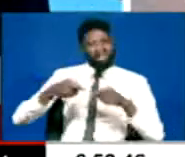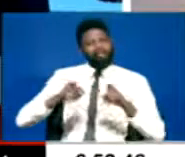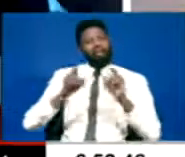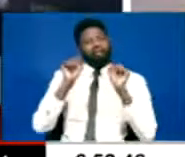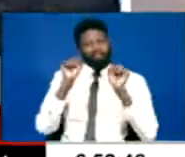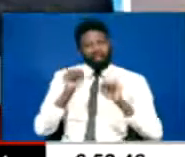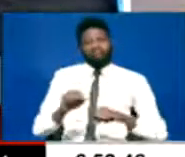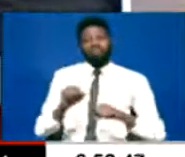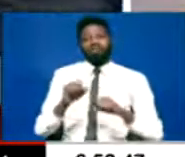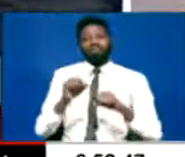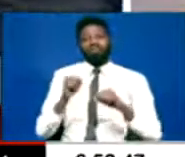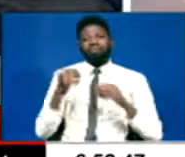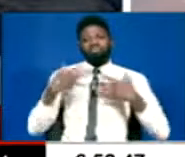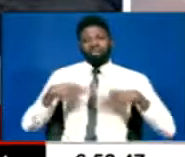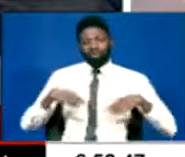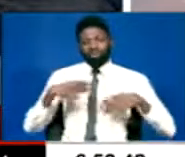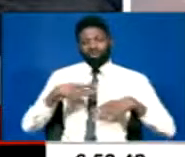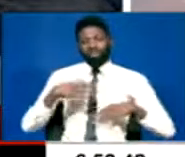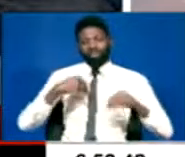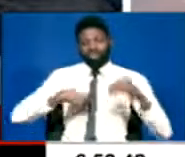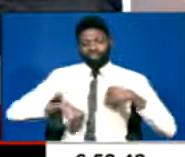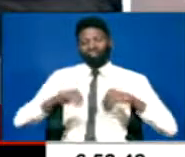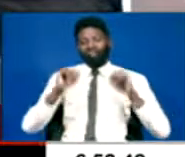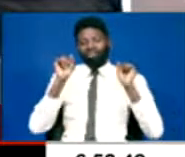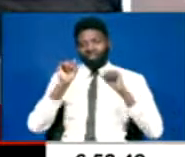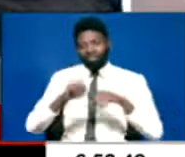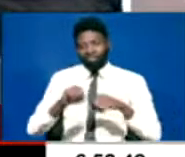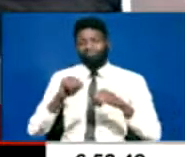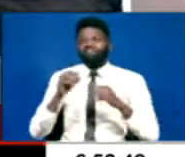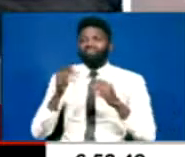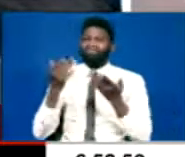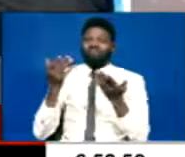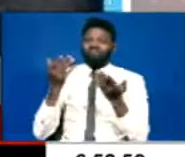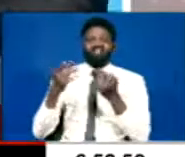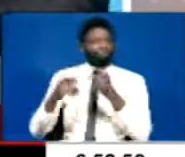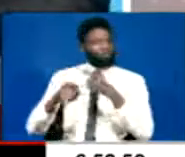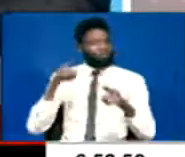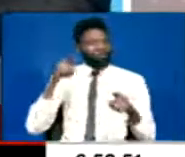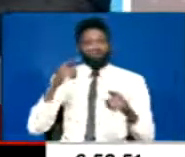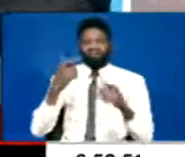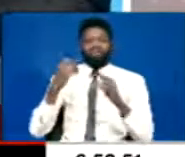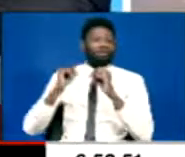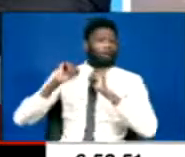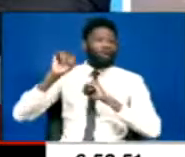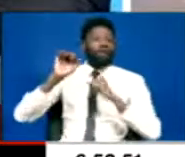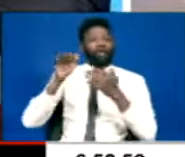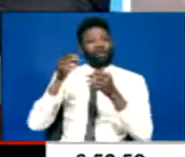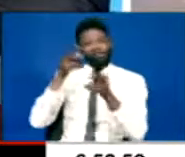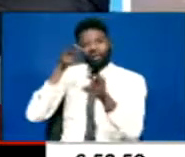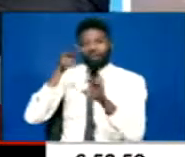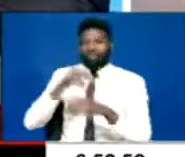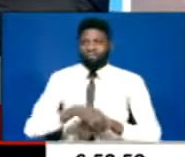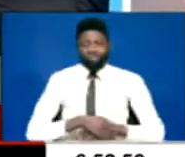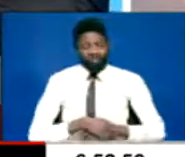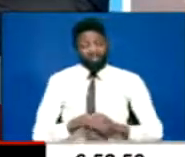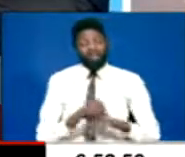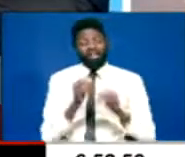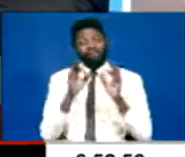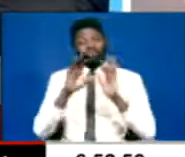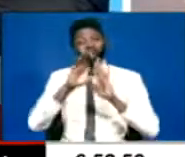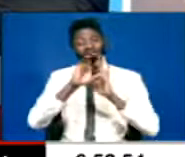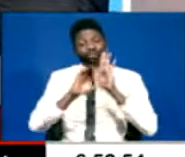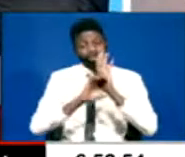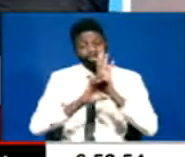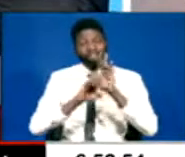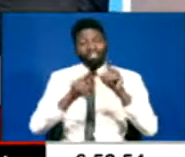whether it's by hanging or a bullet. by suspending the constitution, actually, that would give him